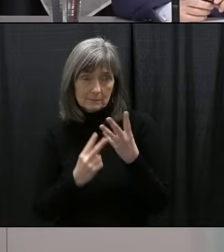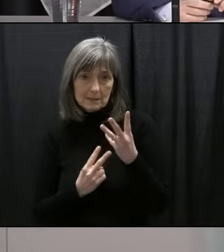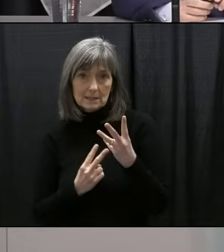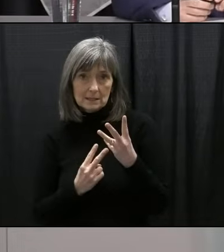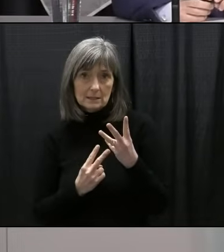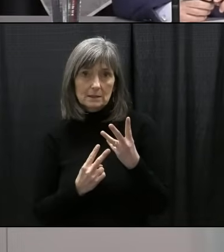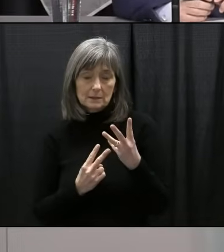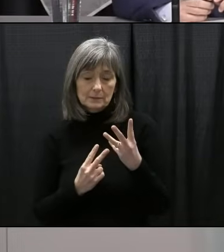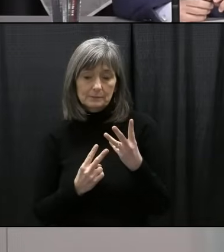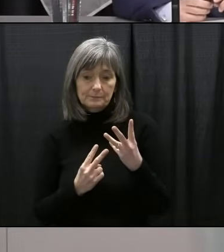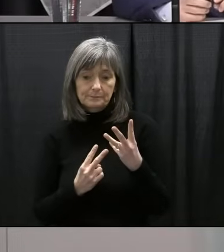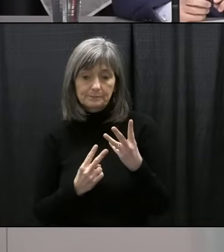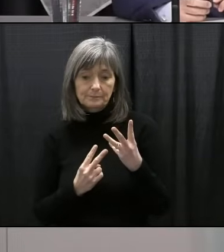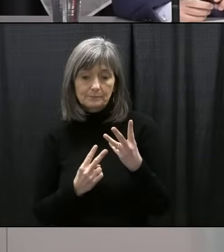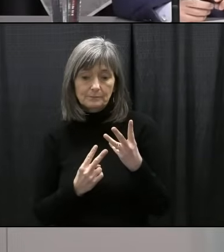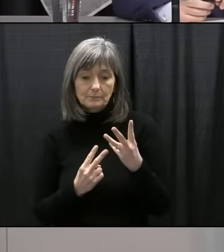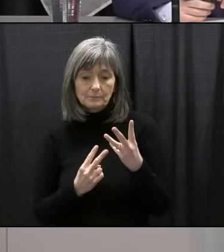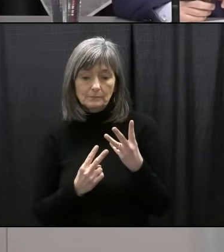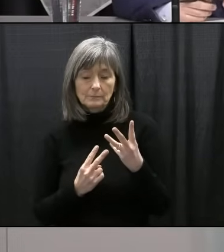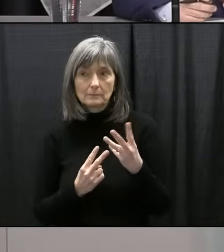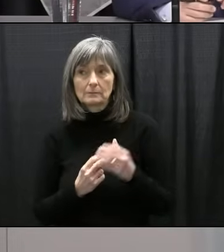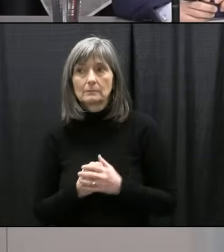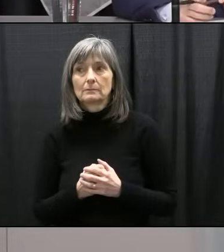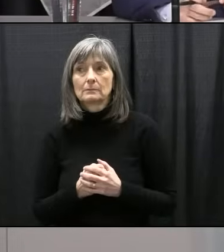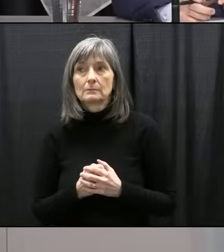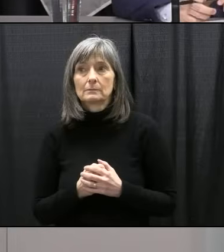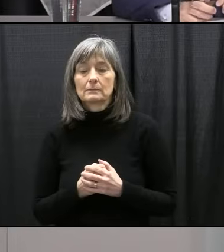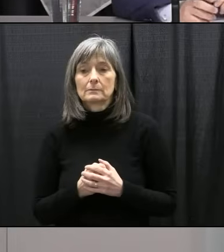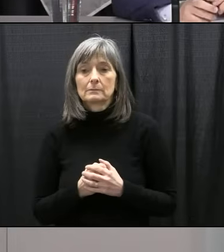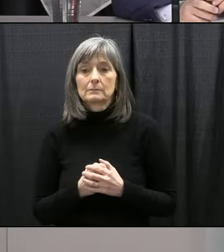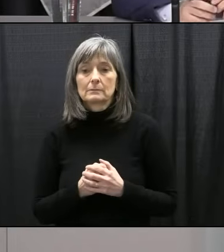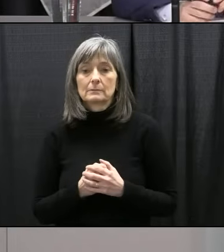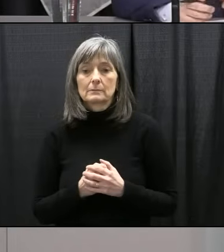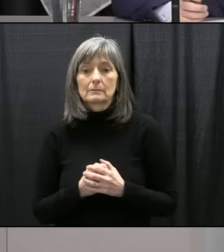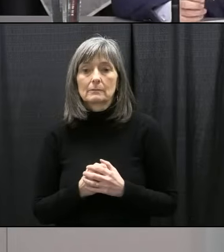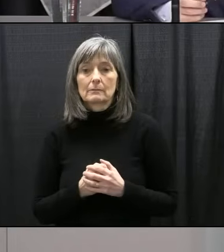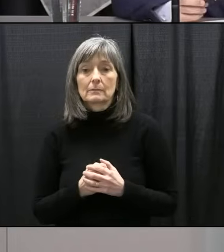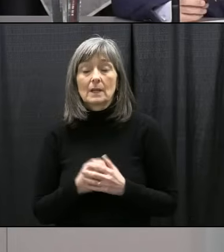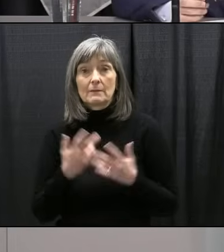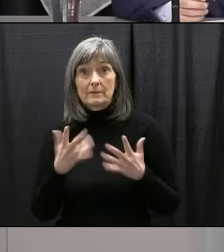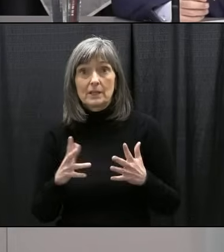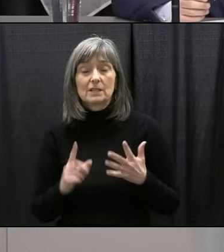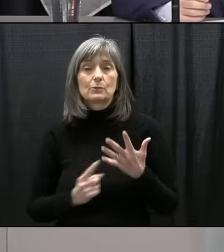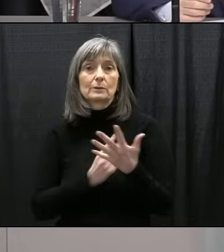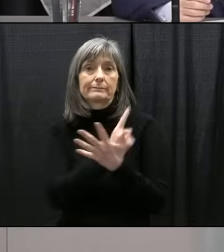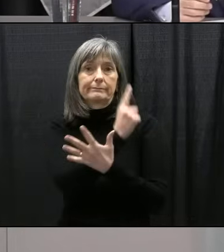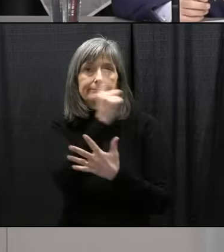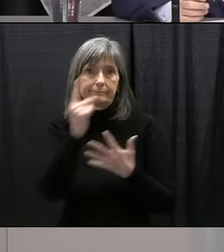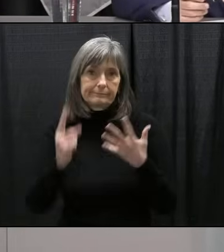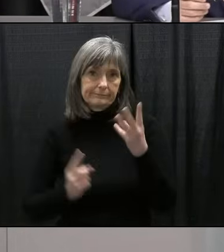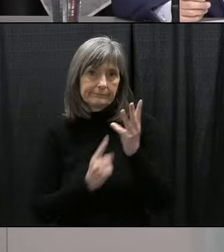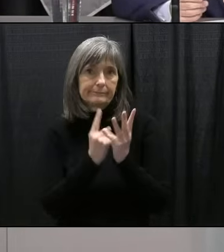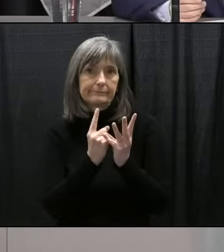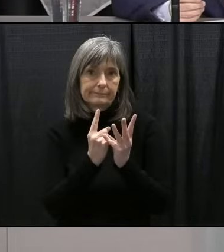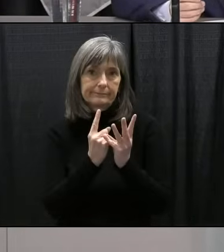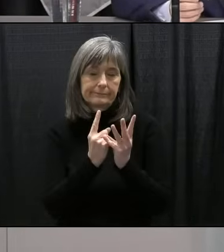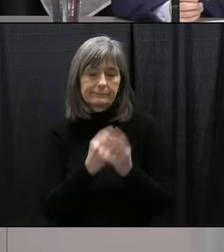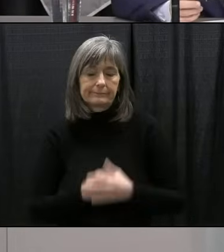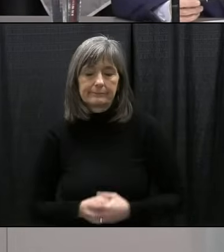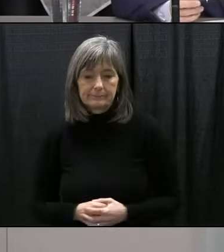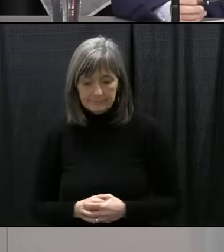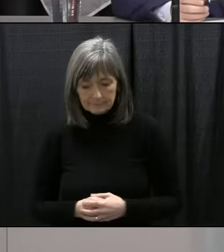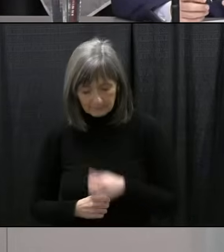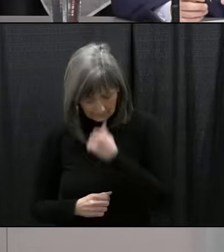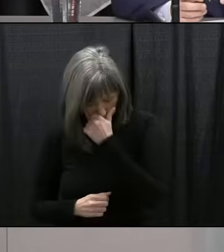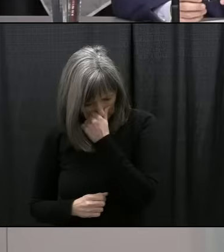each reporter the opportunity to ask 1 question and 1 follow-up. Following this, there will be a final round where each reporter will have